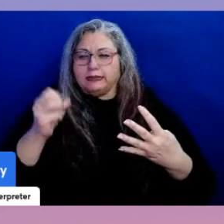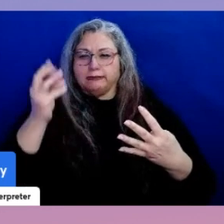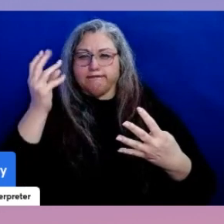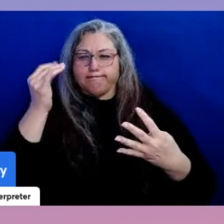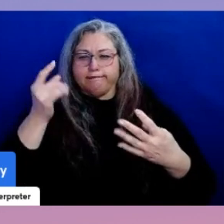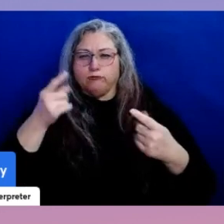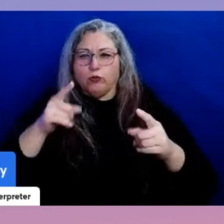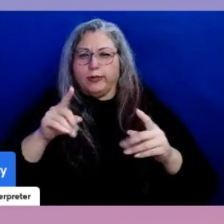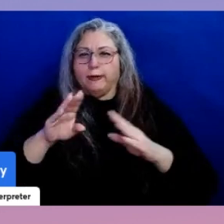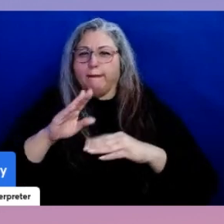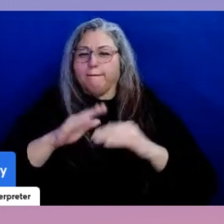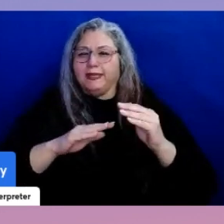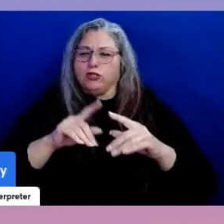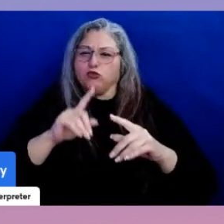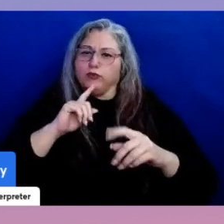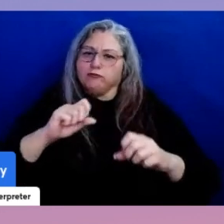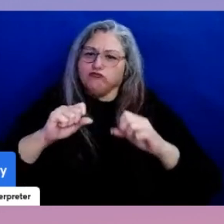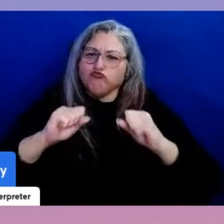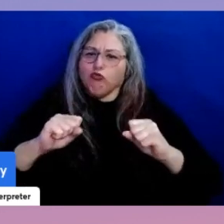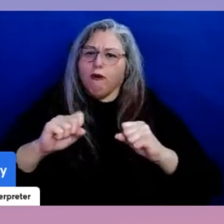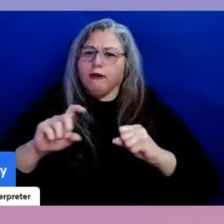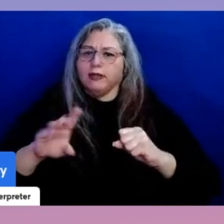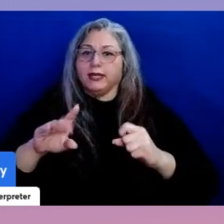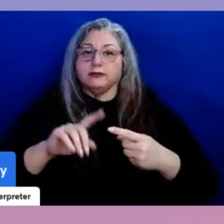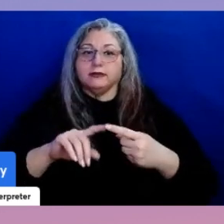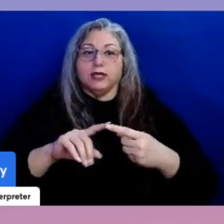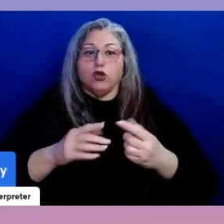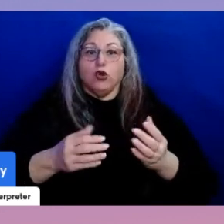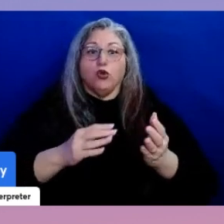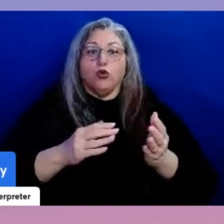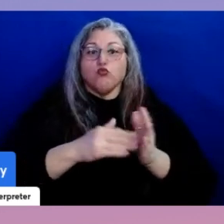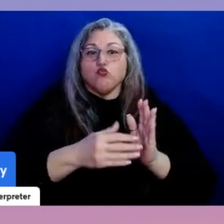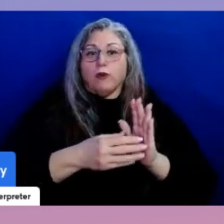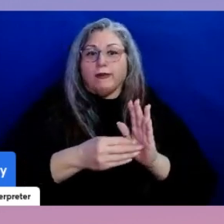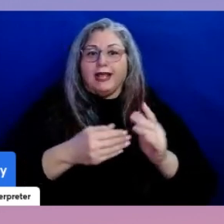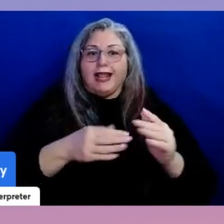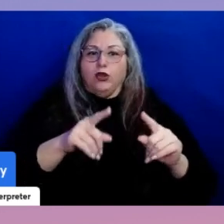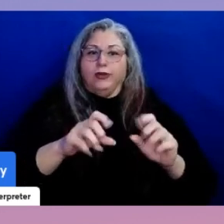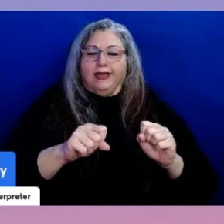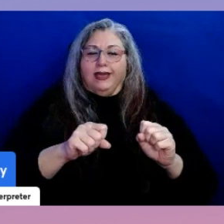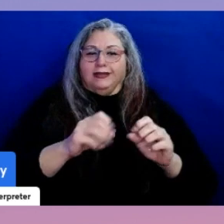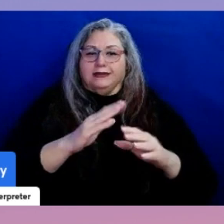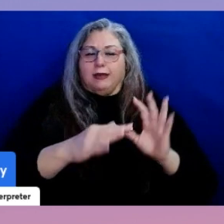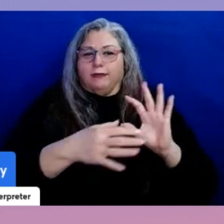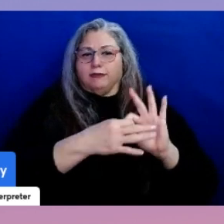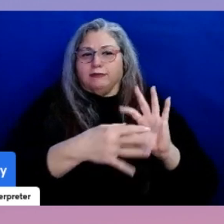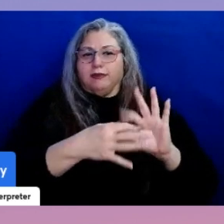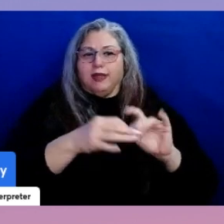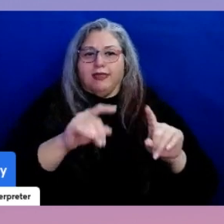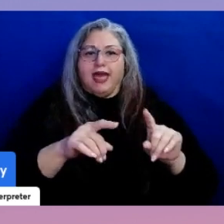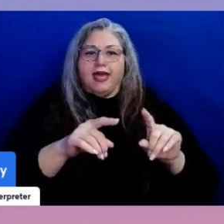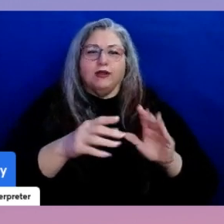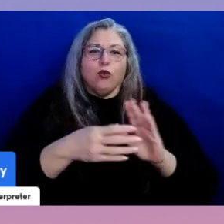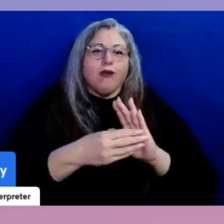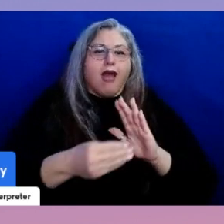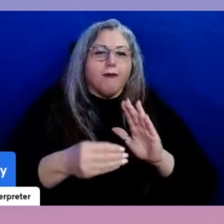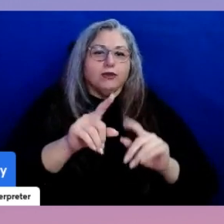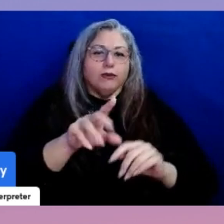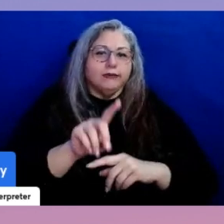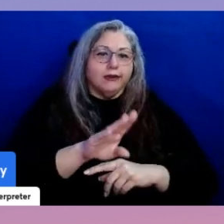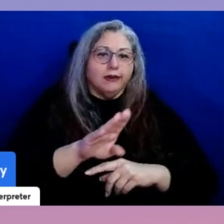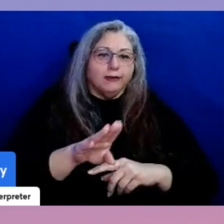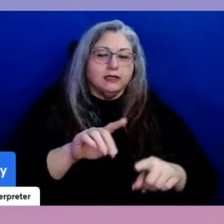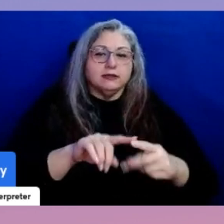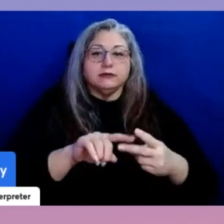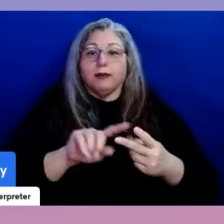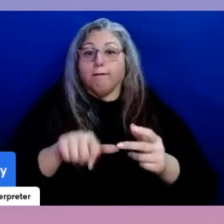resilient database. Replication, which would allow you to offload some of the work to copies of your database. Backups,